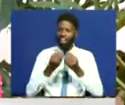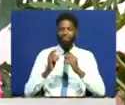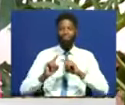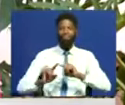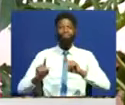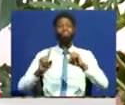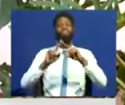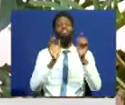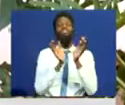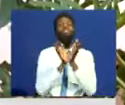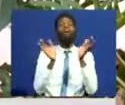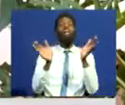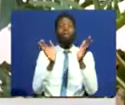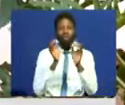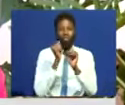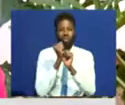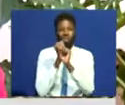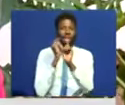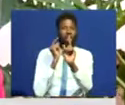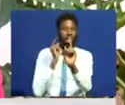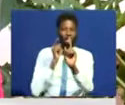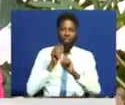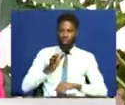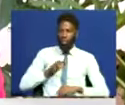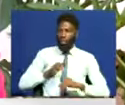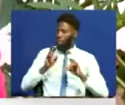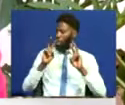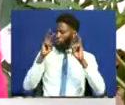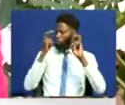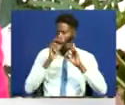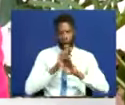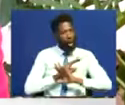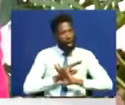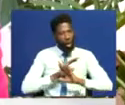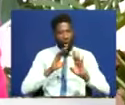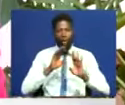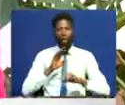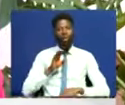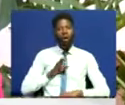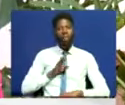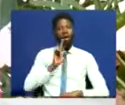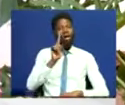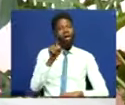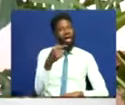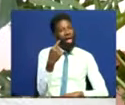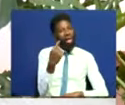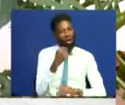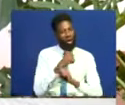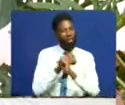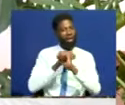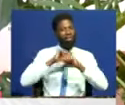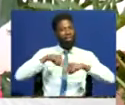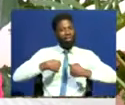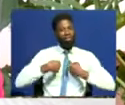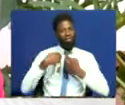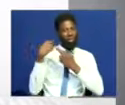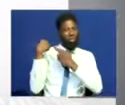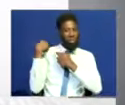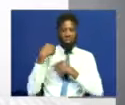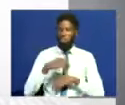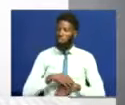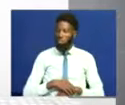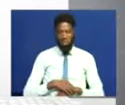that are working on the women issues. So it's not only the responsibility of the woman only to protect herself, but it is related to the